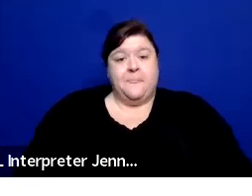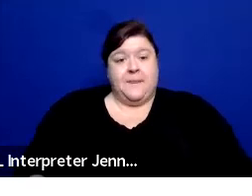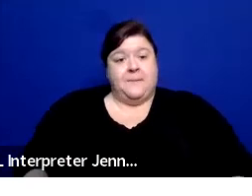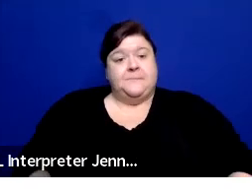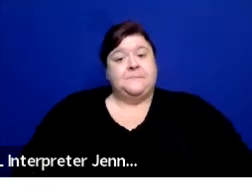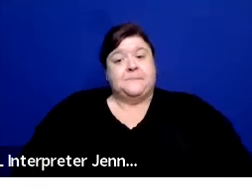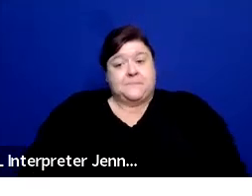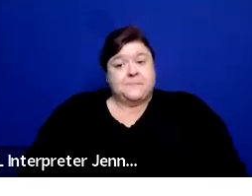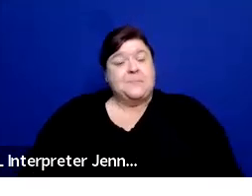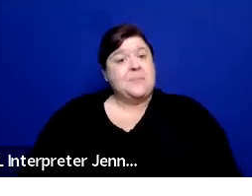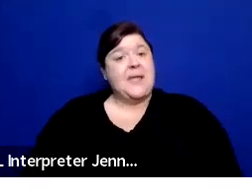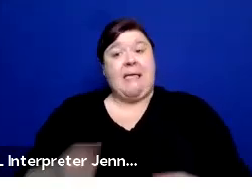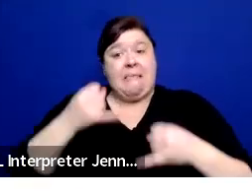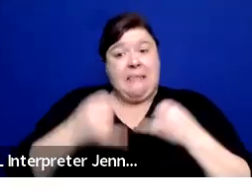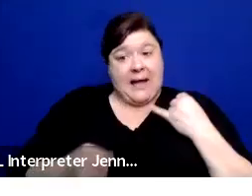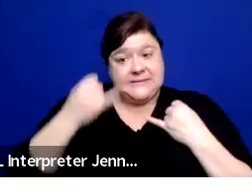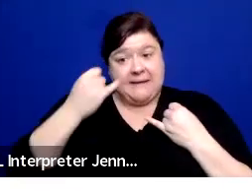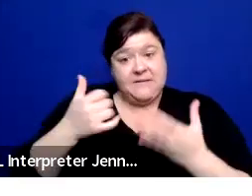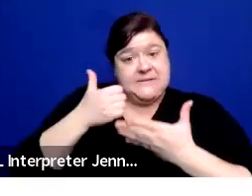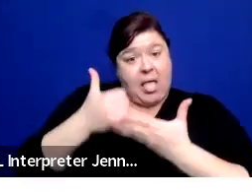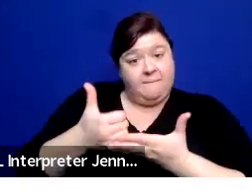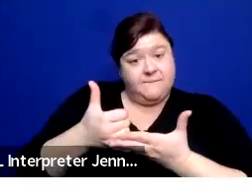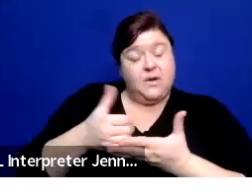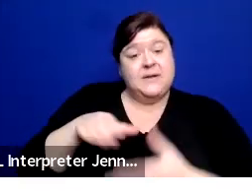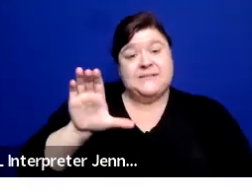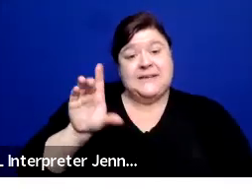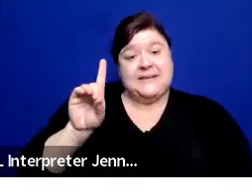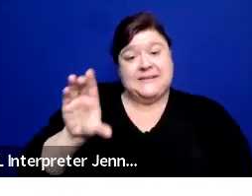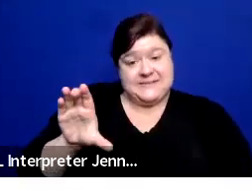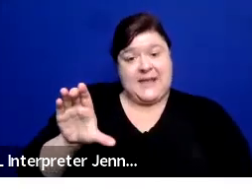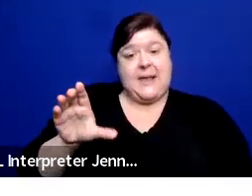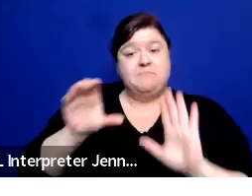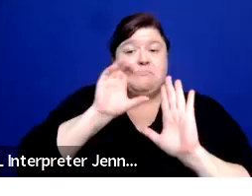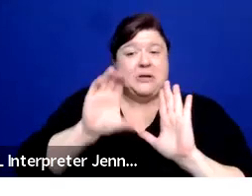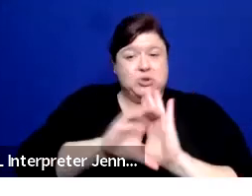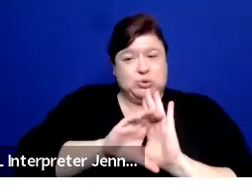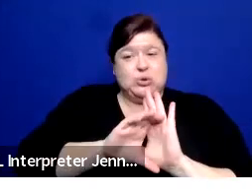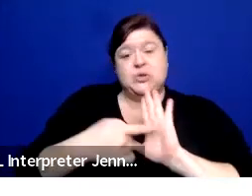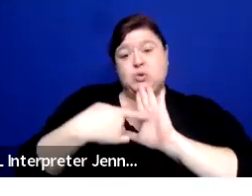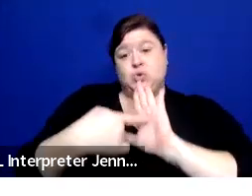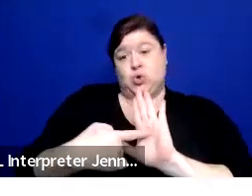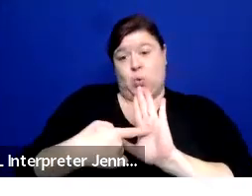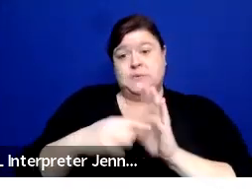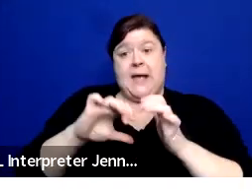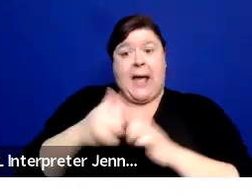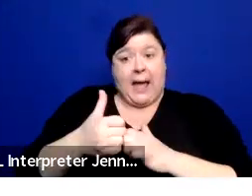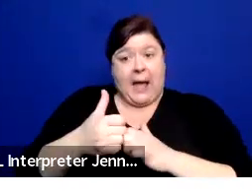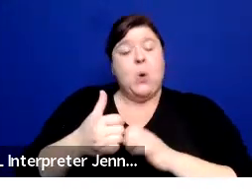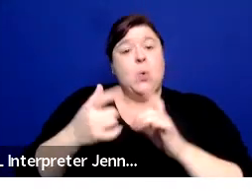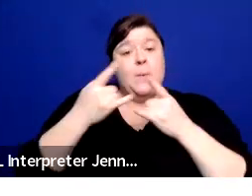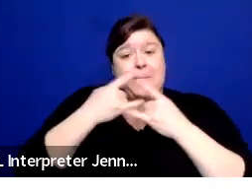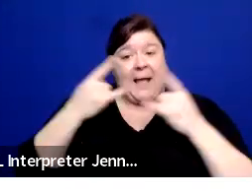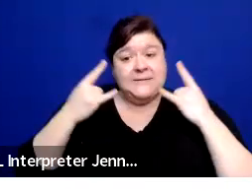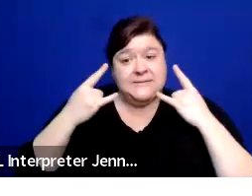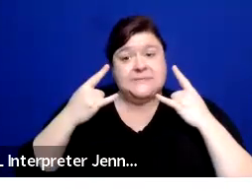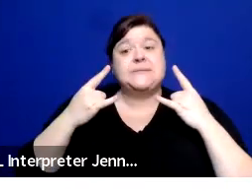And then lastly, if it's helpful, this is a link to a CDC graphic that shows the effectiveness when there's universal